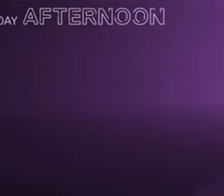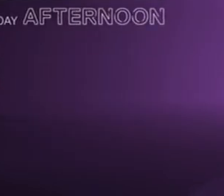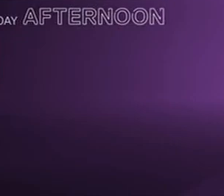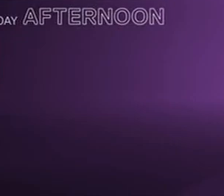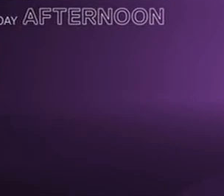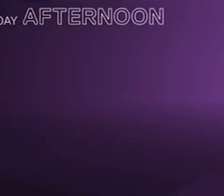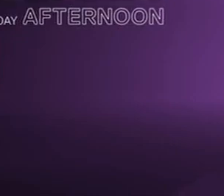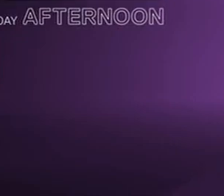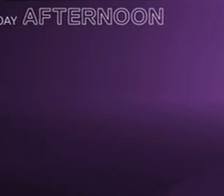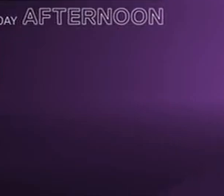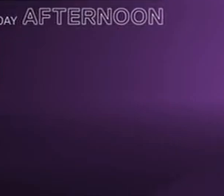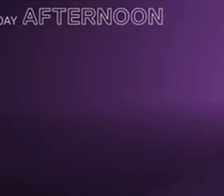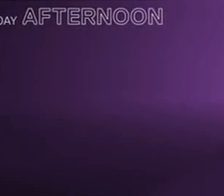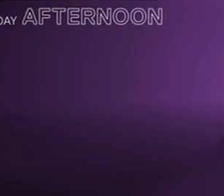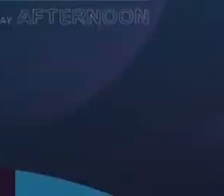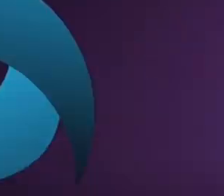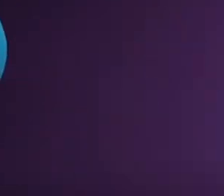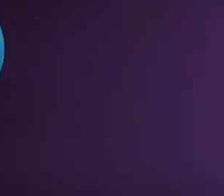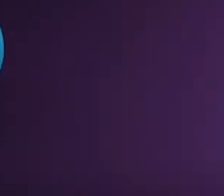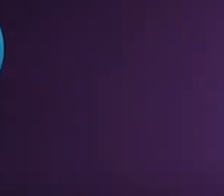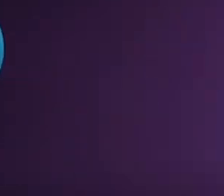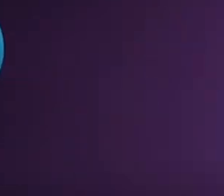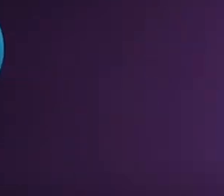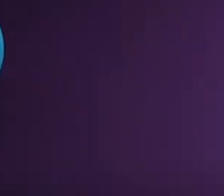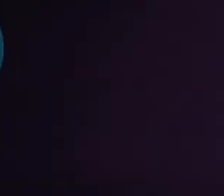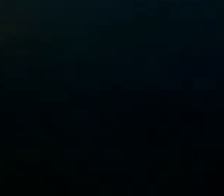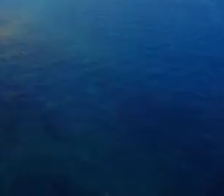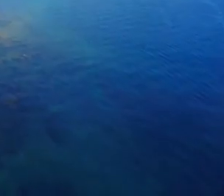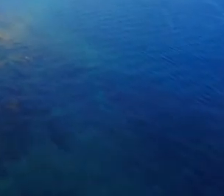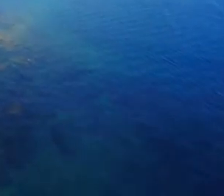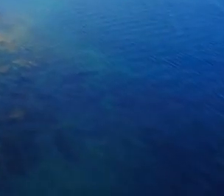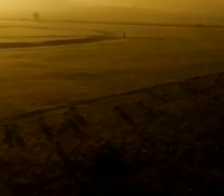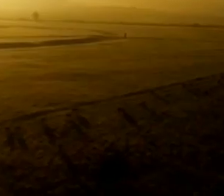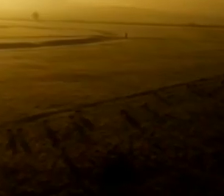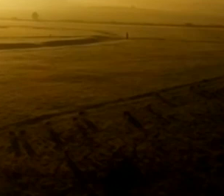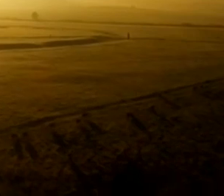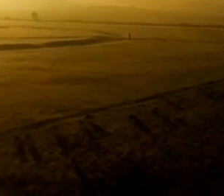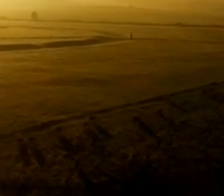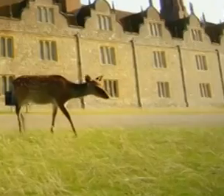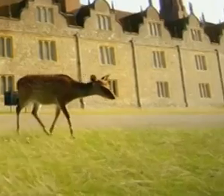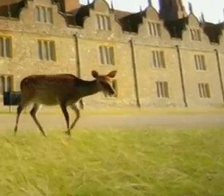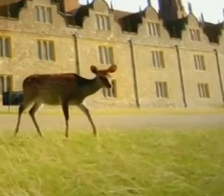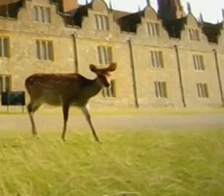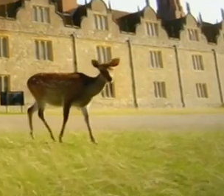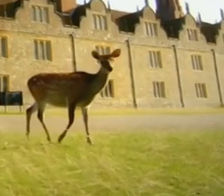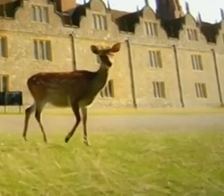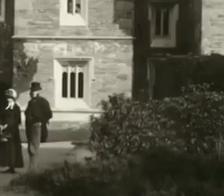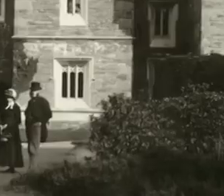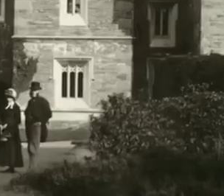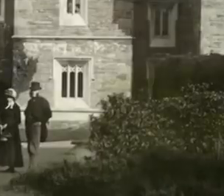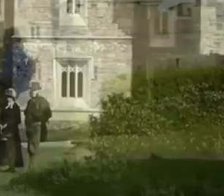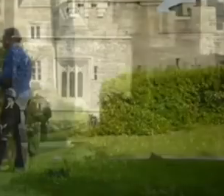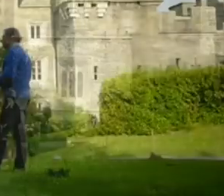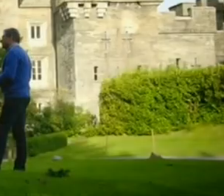place. Back-to-back Dance Moms next Saturday afternoon on Channel 5. Within these stunning locations lie